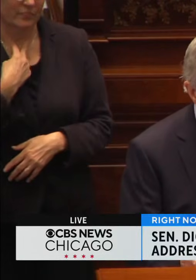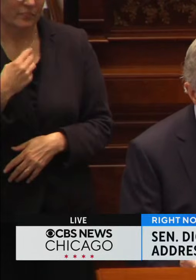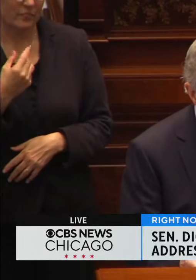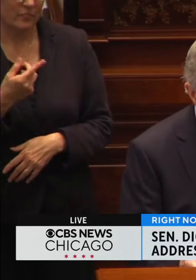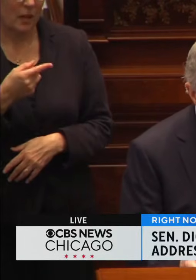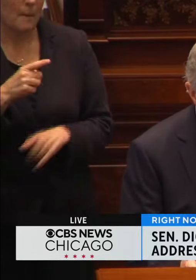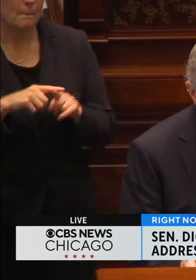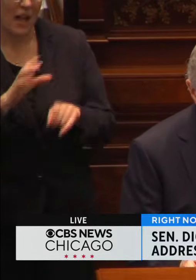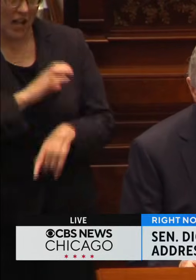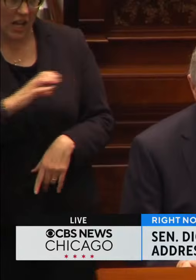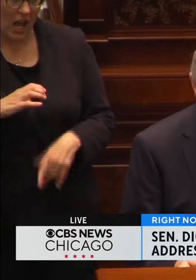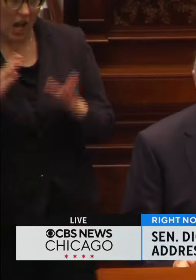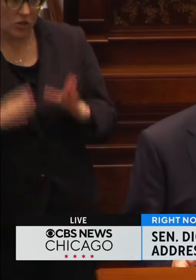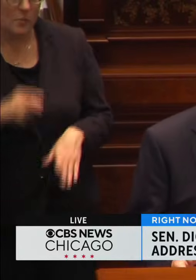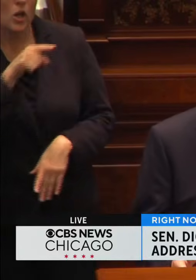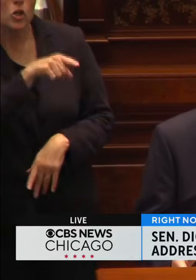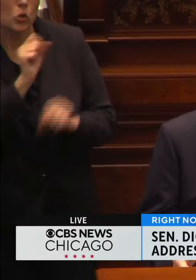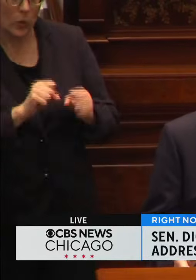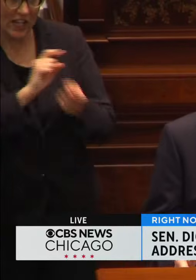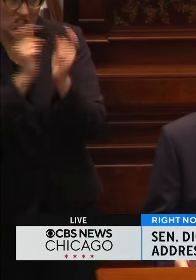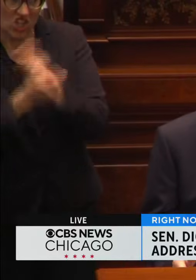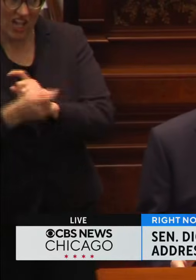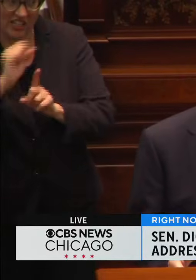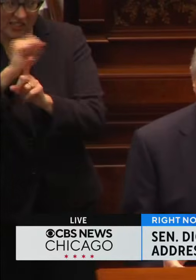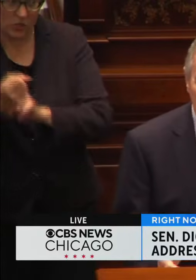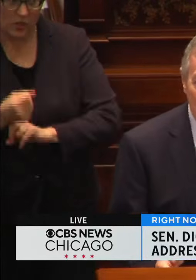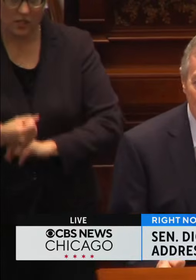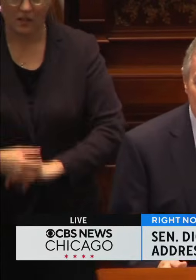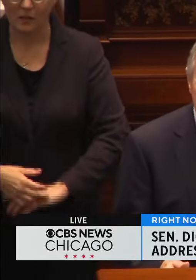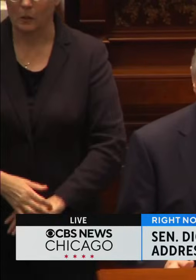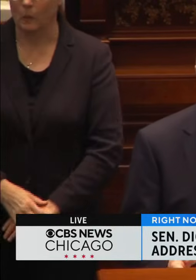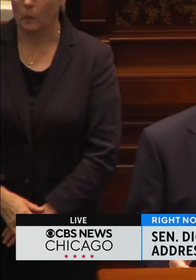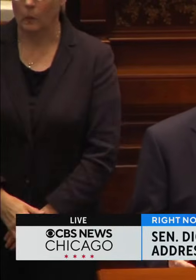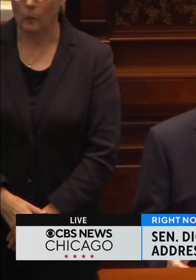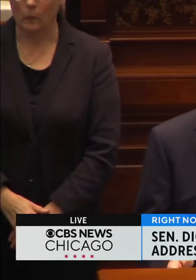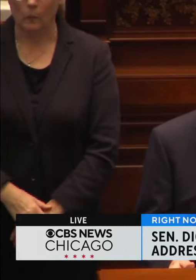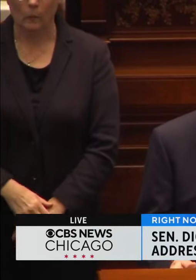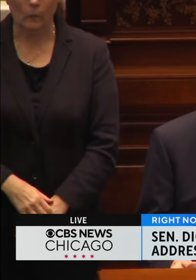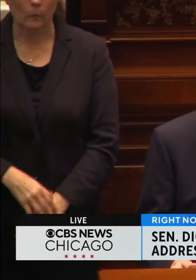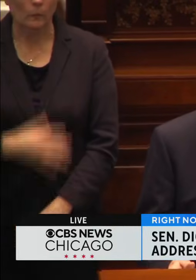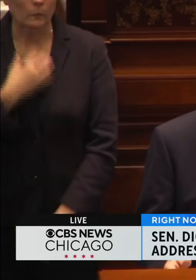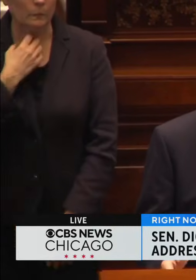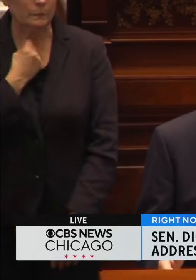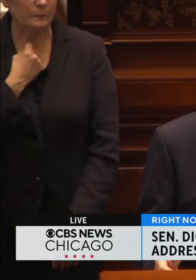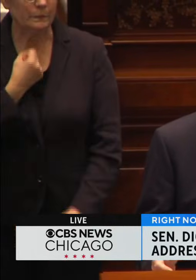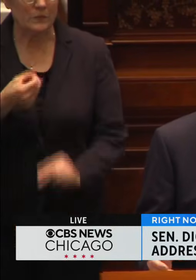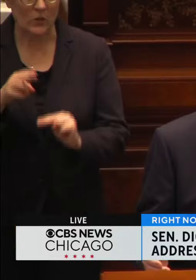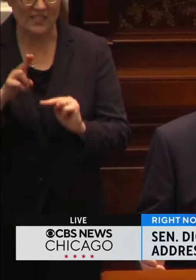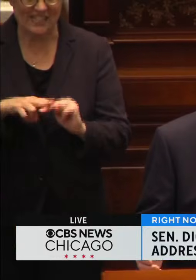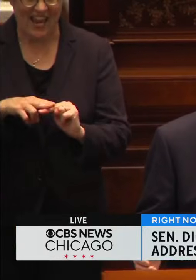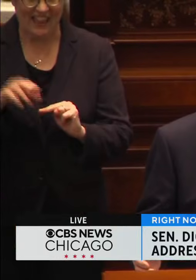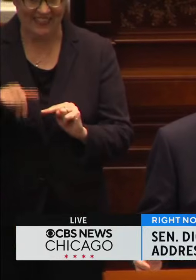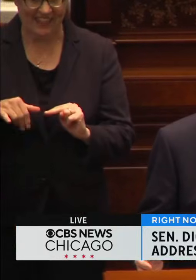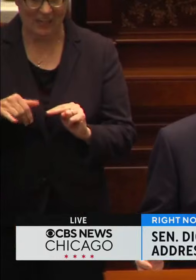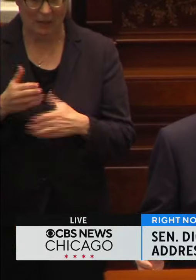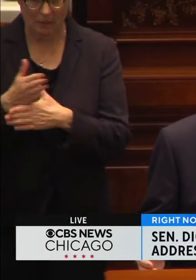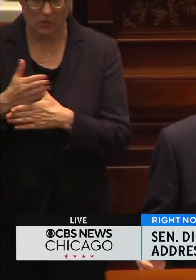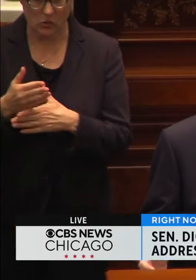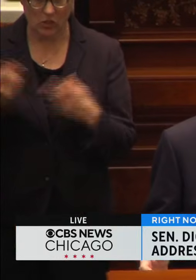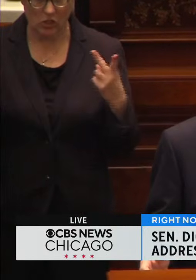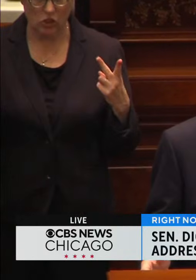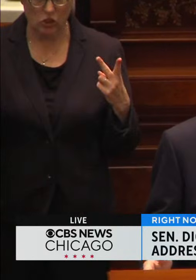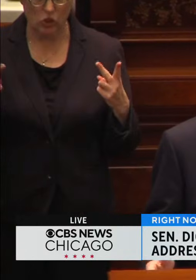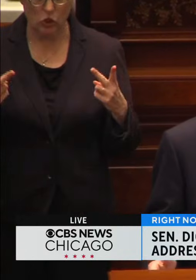something you can do. So I got in on the plane, sat in that center seat between two chain-smoking